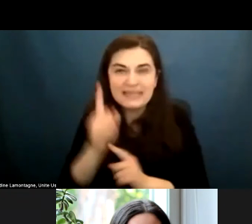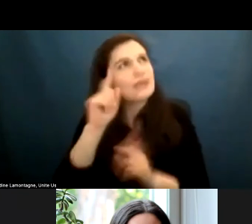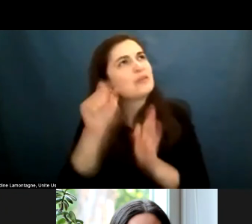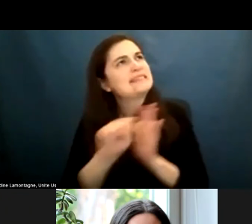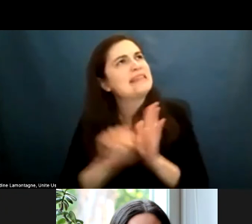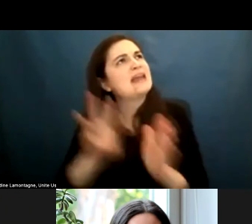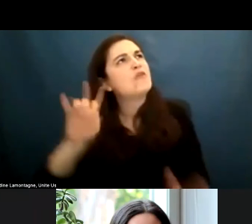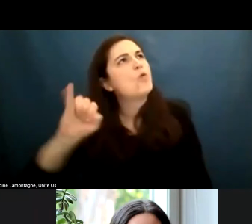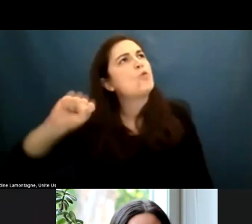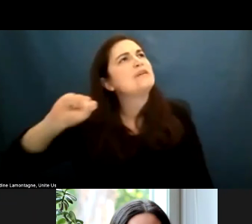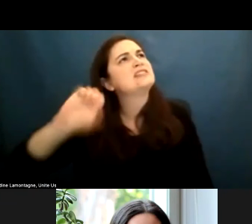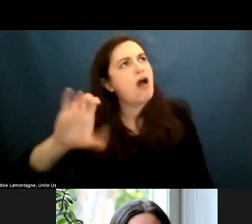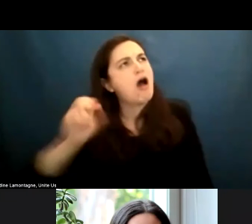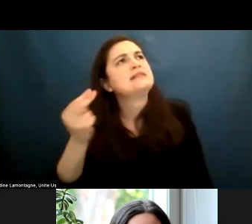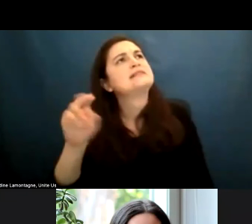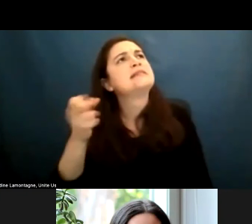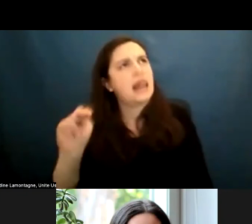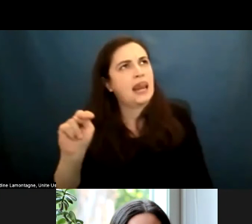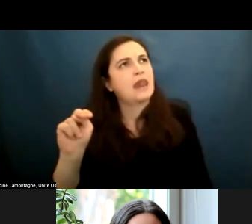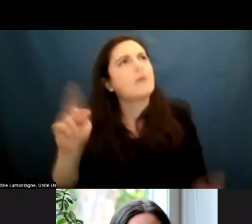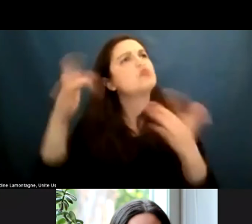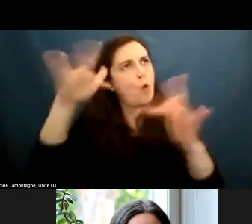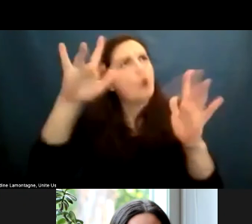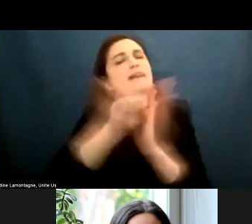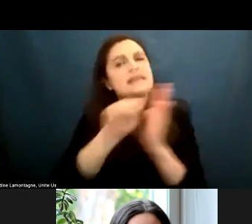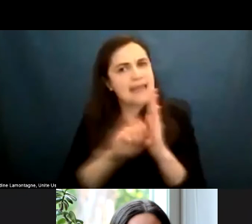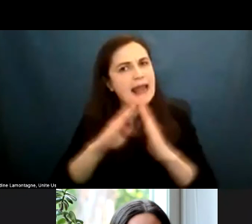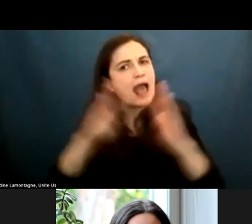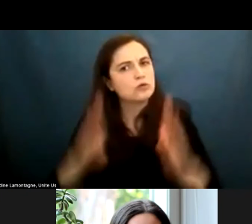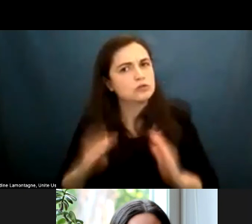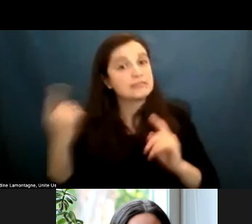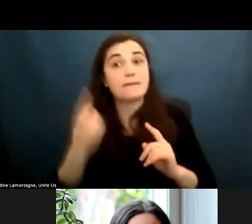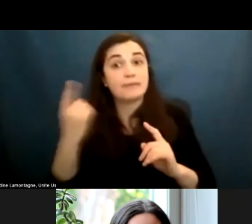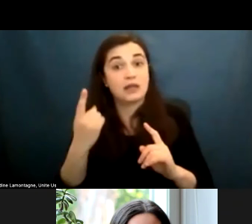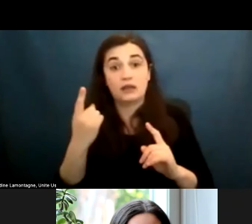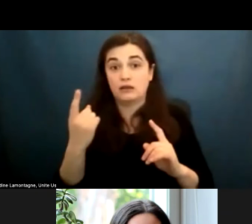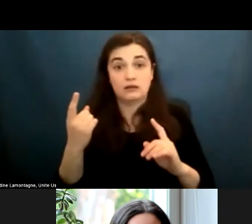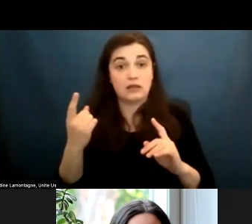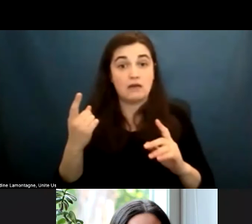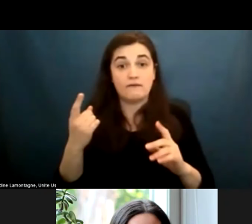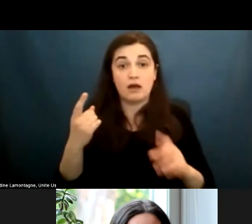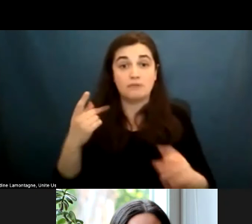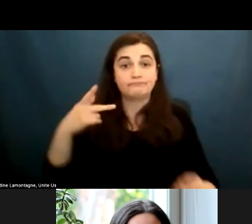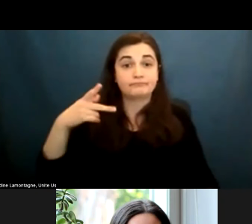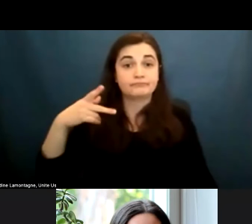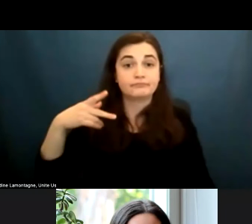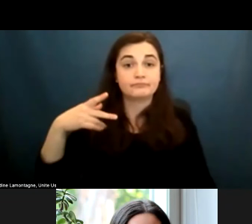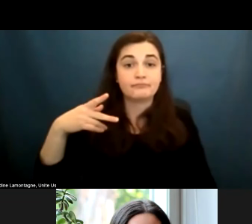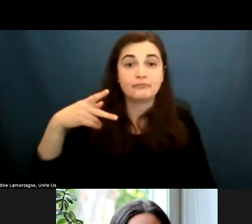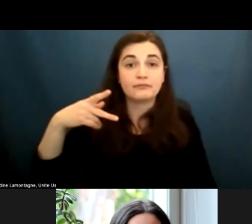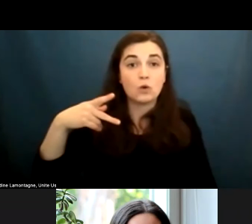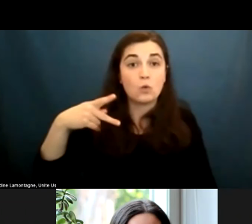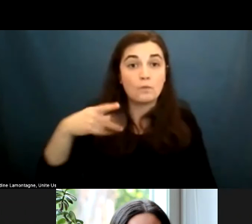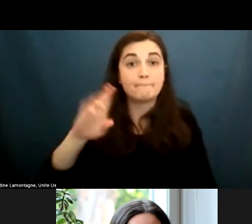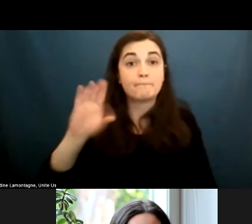Wisconsin, just touring the state house, there was a pro-choice rally. They have a big, beautiful rotunda with all of